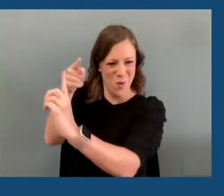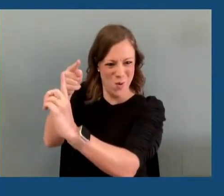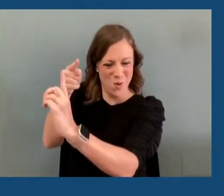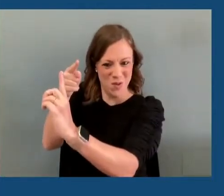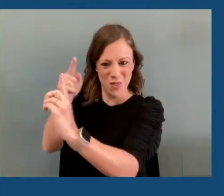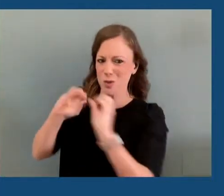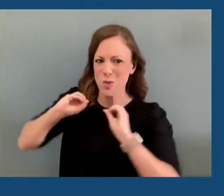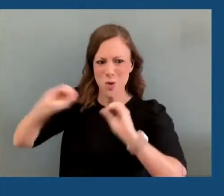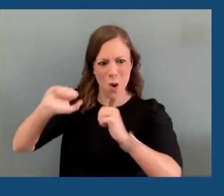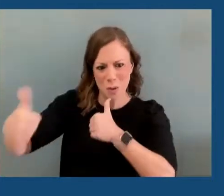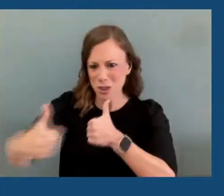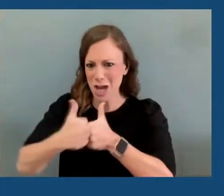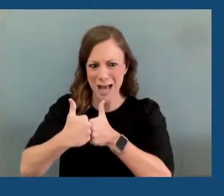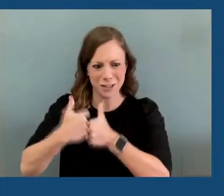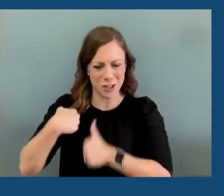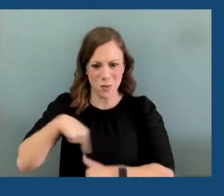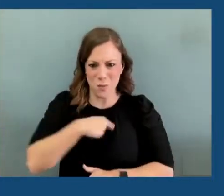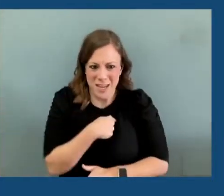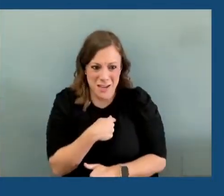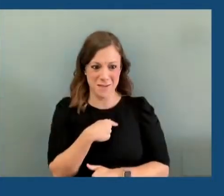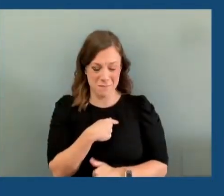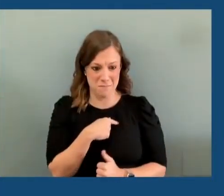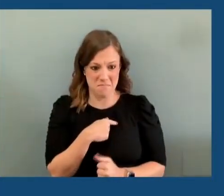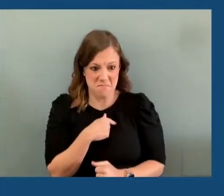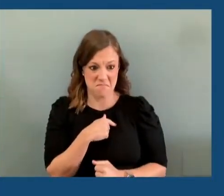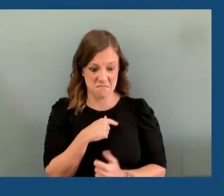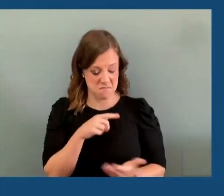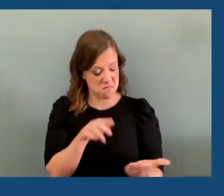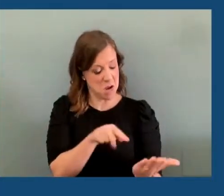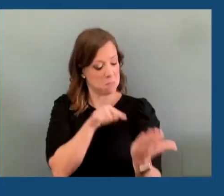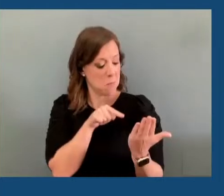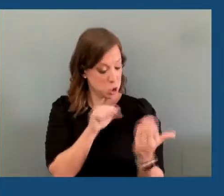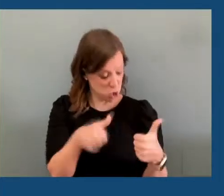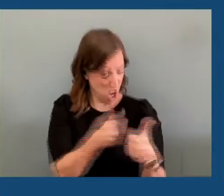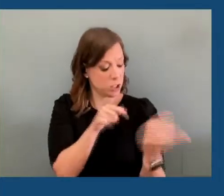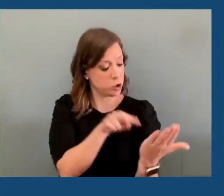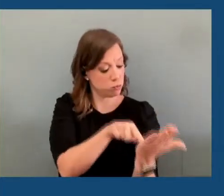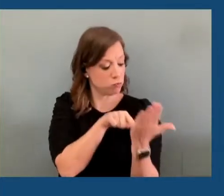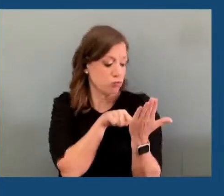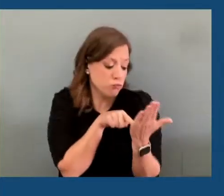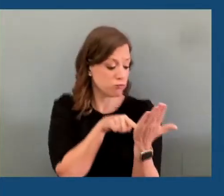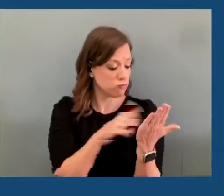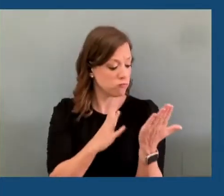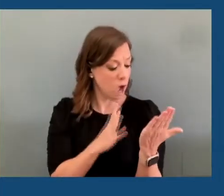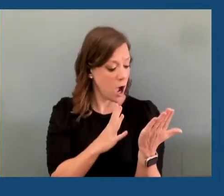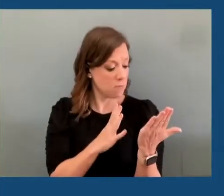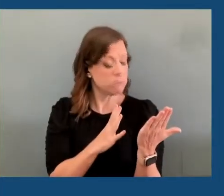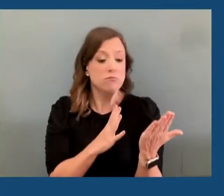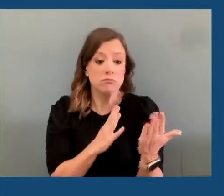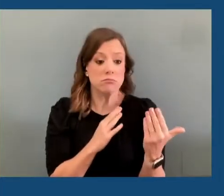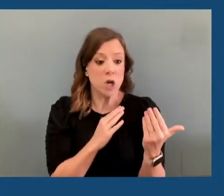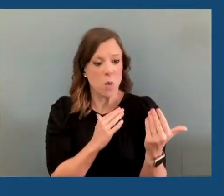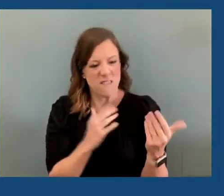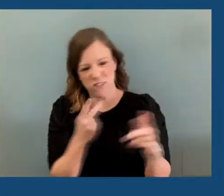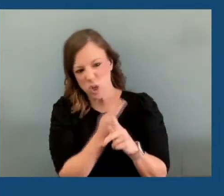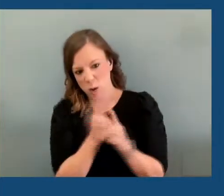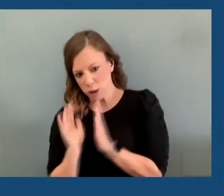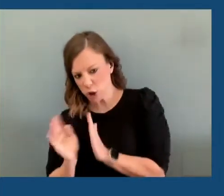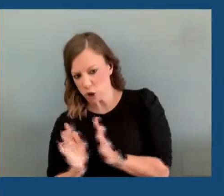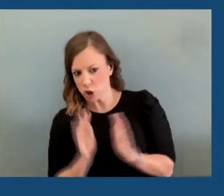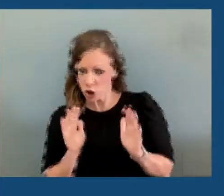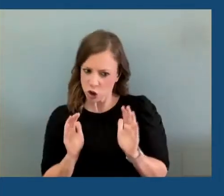we've never been able to identify and tackle successfully. That's why there is an Erie Canal. That's